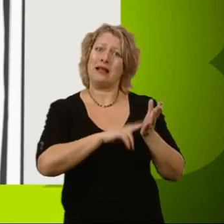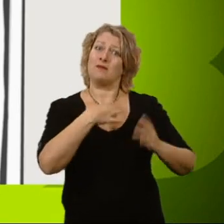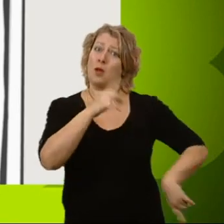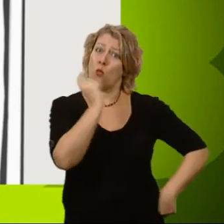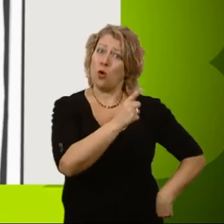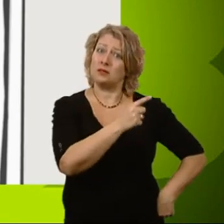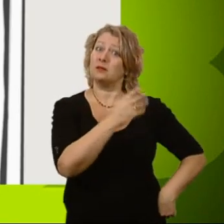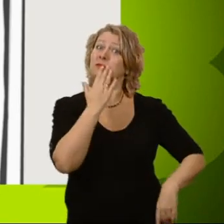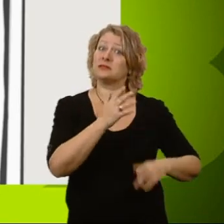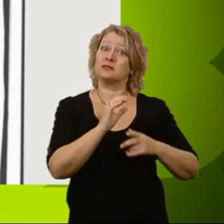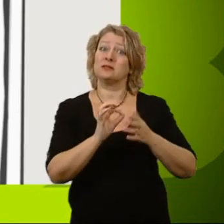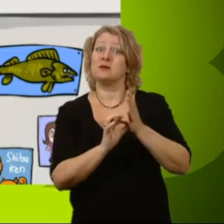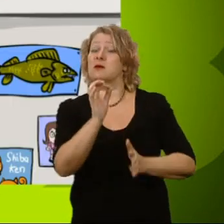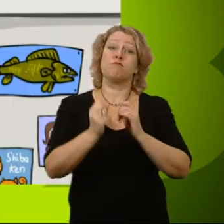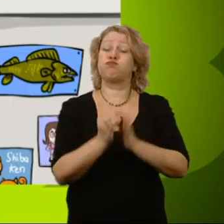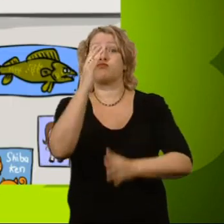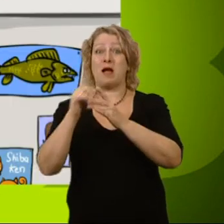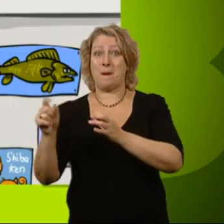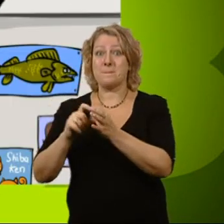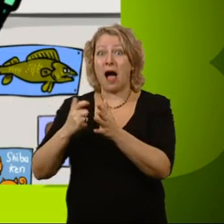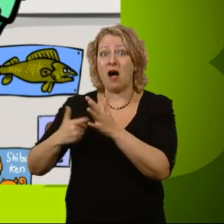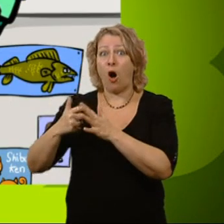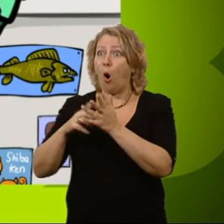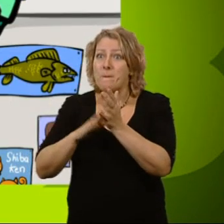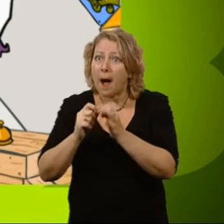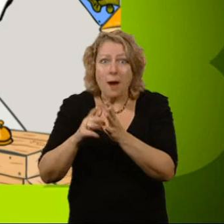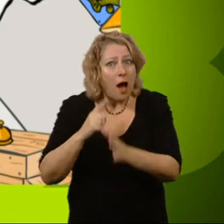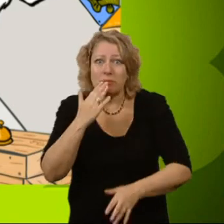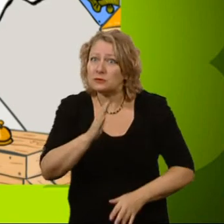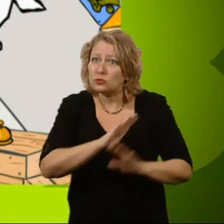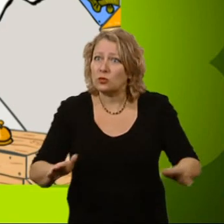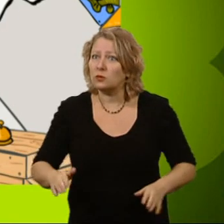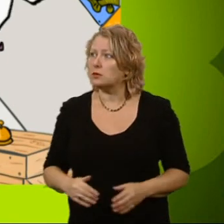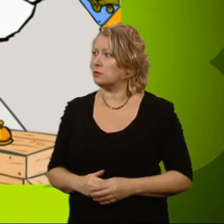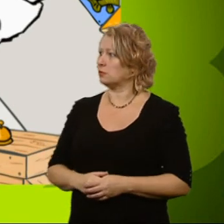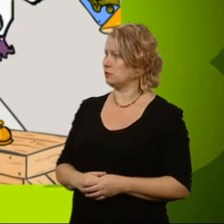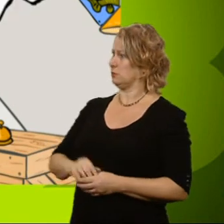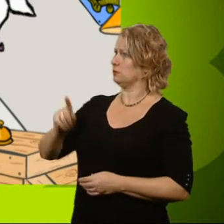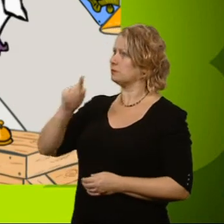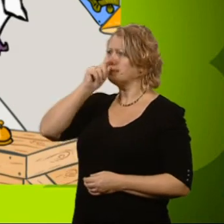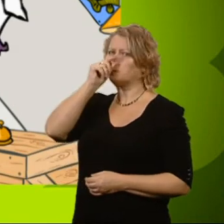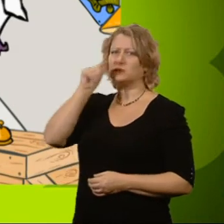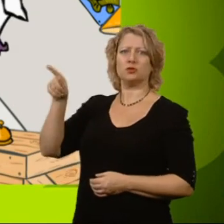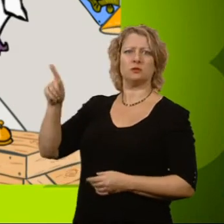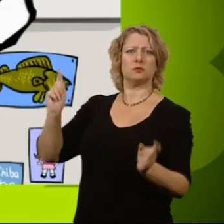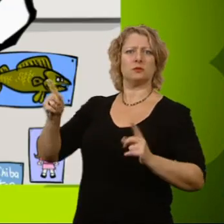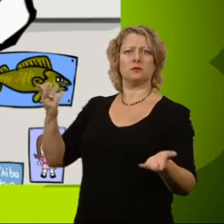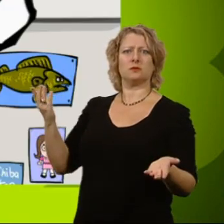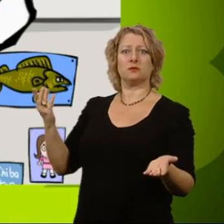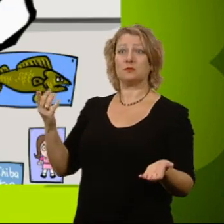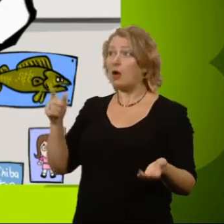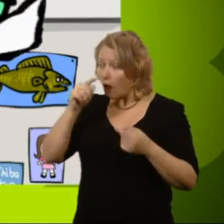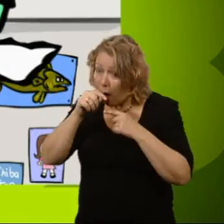do not set off party poppers next to Barack Obama. Roger the Pigeon, what are you doing here?